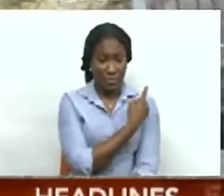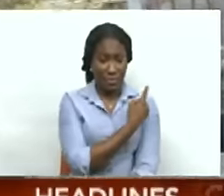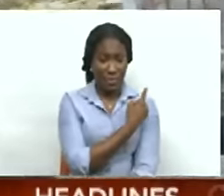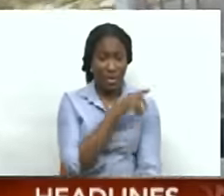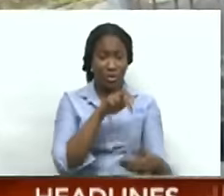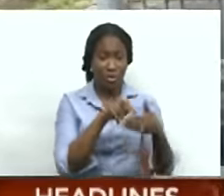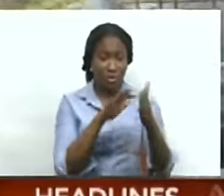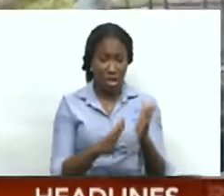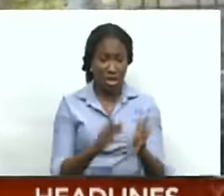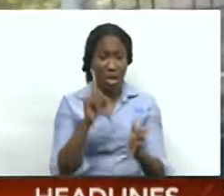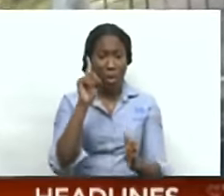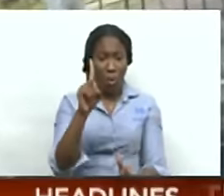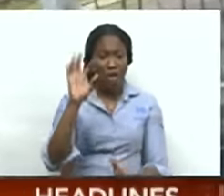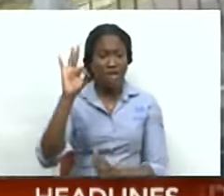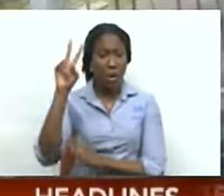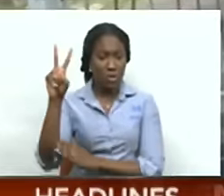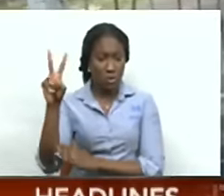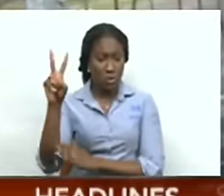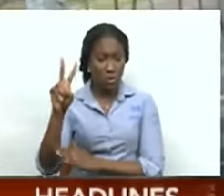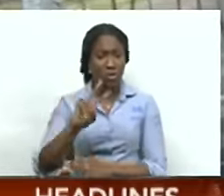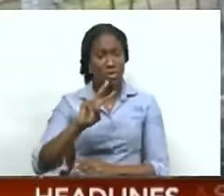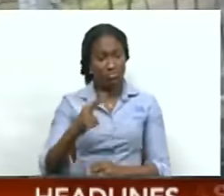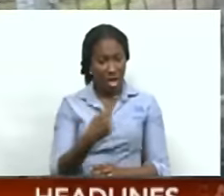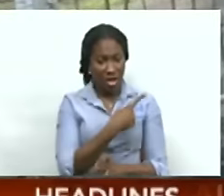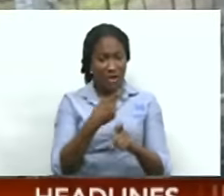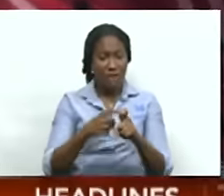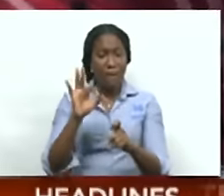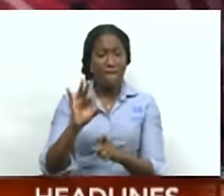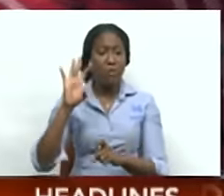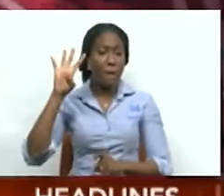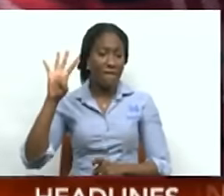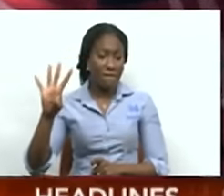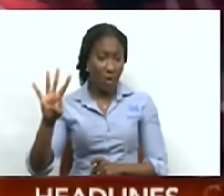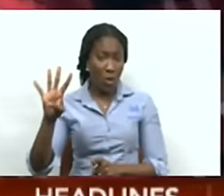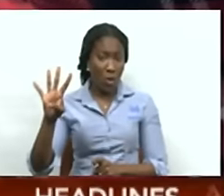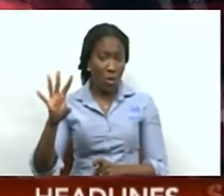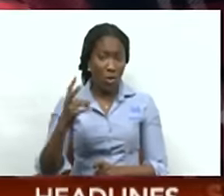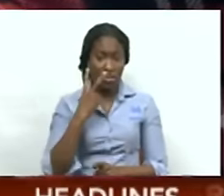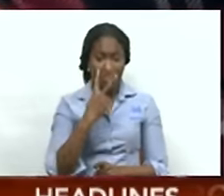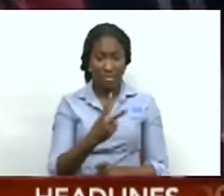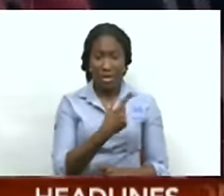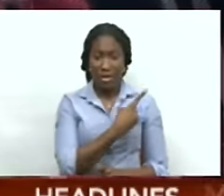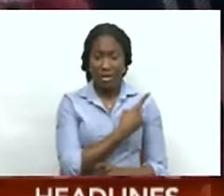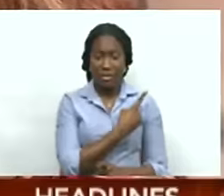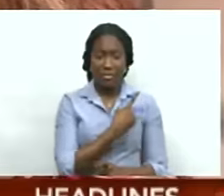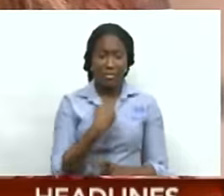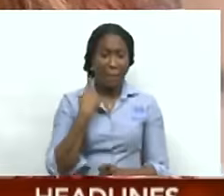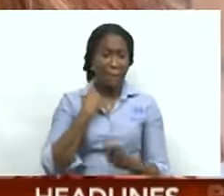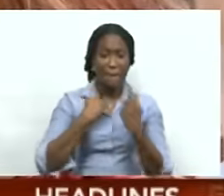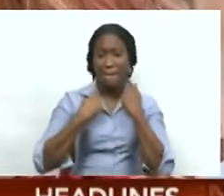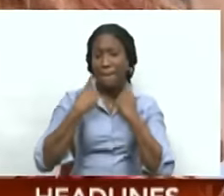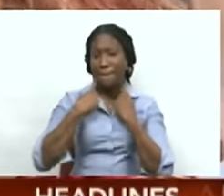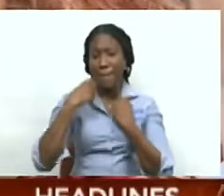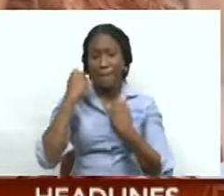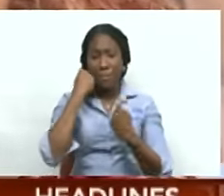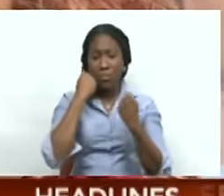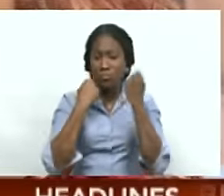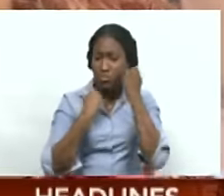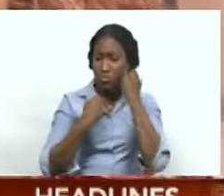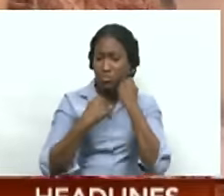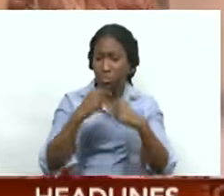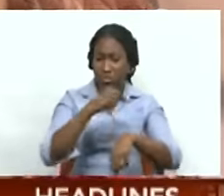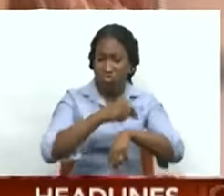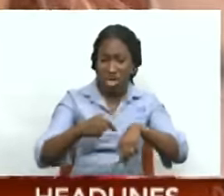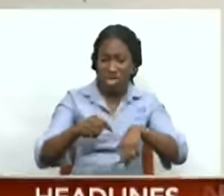and the other from Form 4, now bear visible scars, bruises and scratches that tell the story